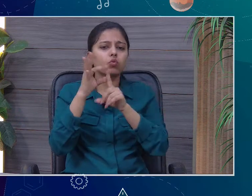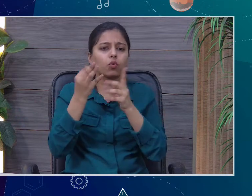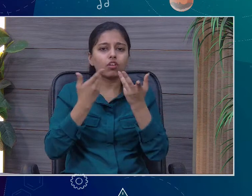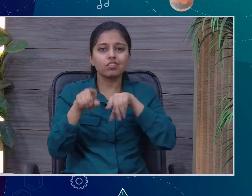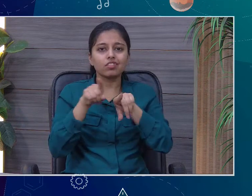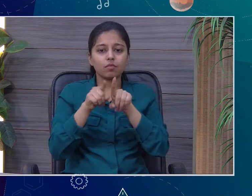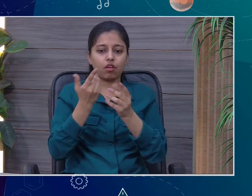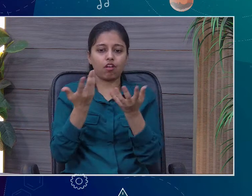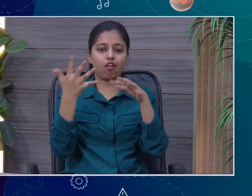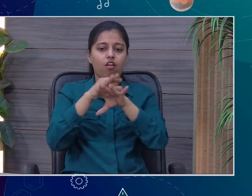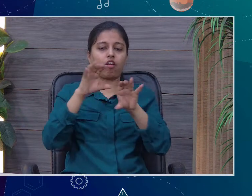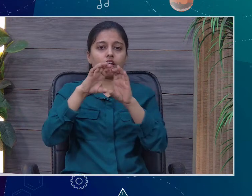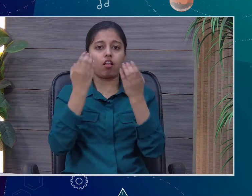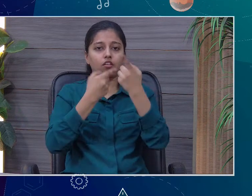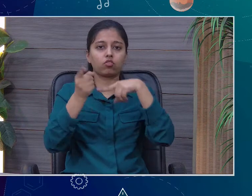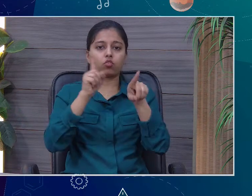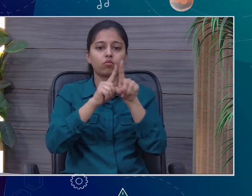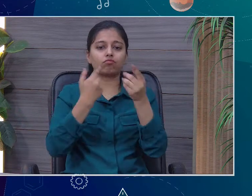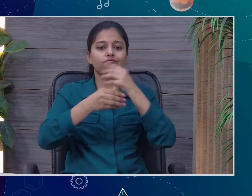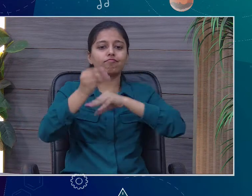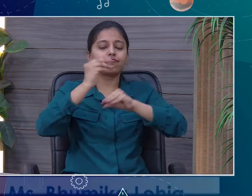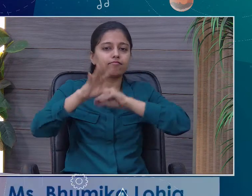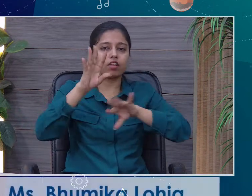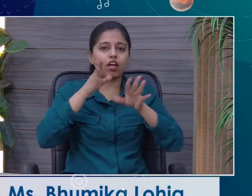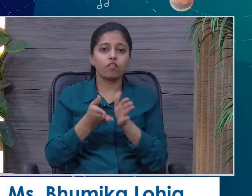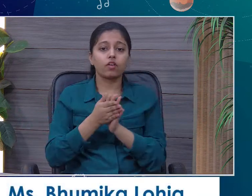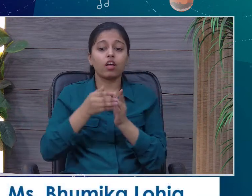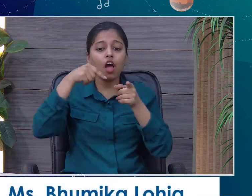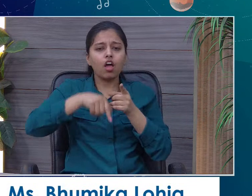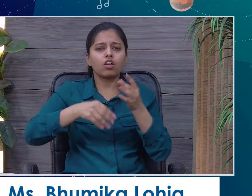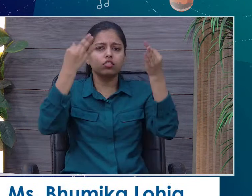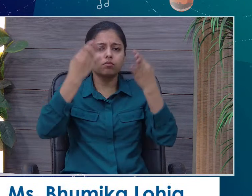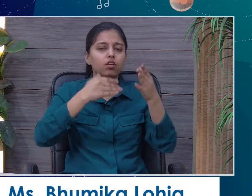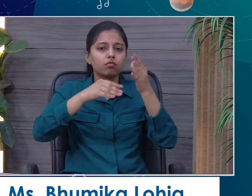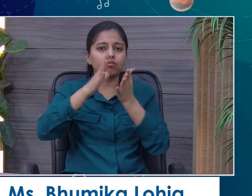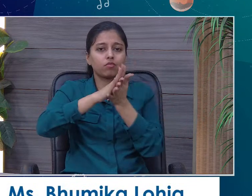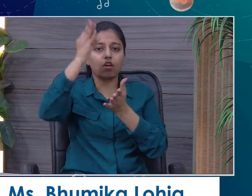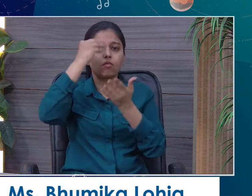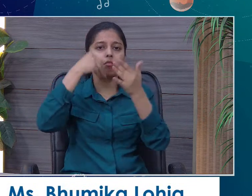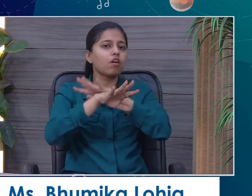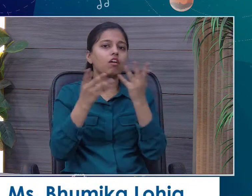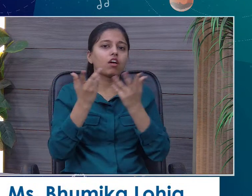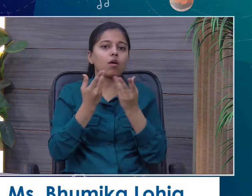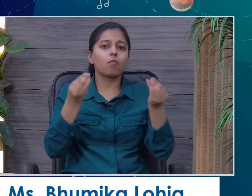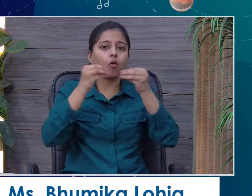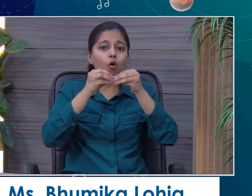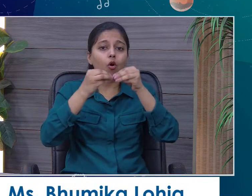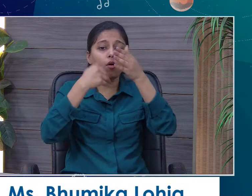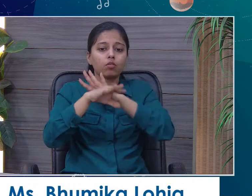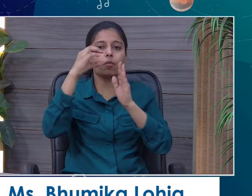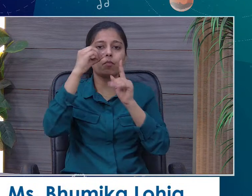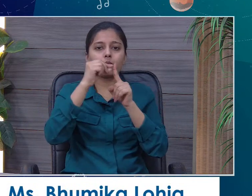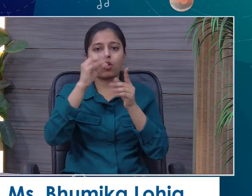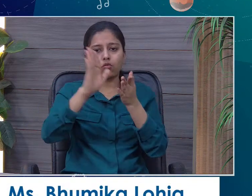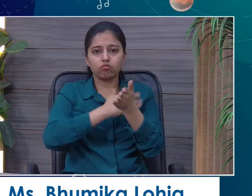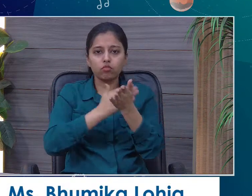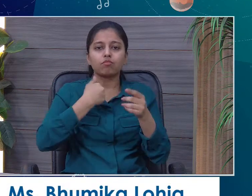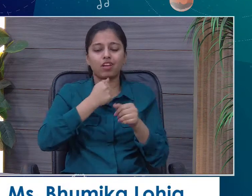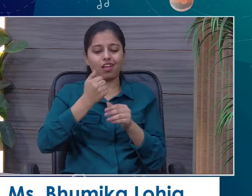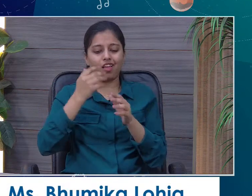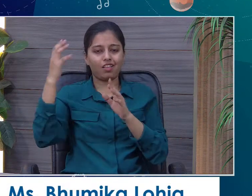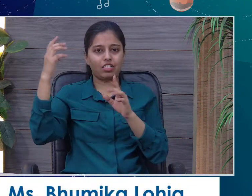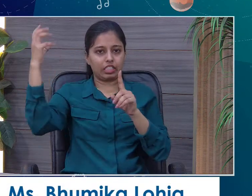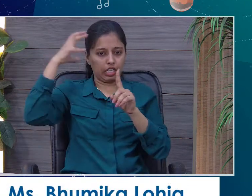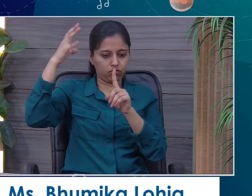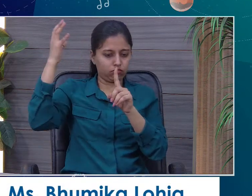towards inclusive classroom setups. So in this specific session we are going to learn more about a poem that is My Shadow,